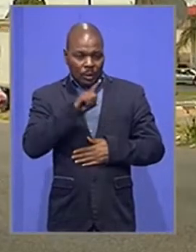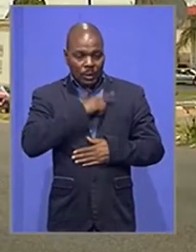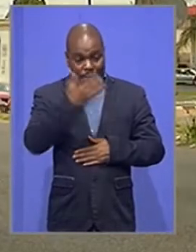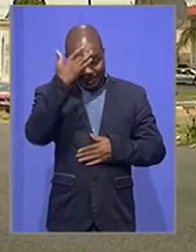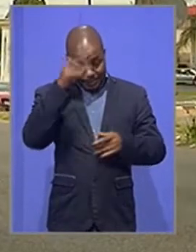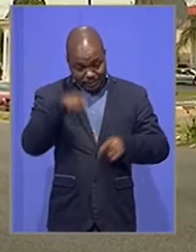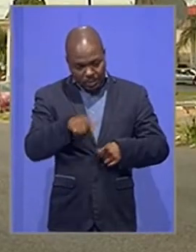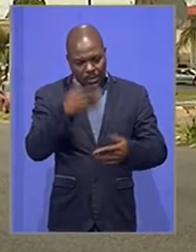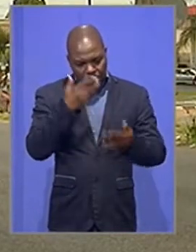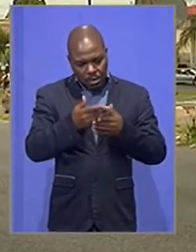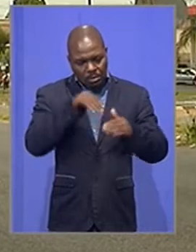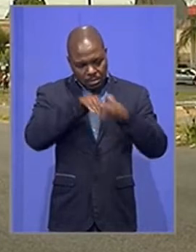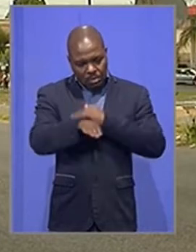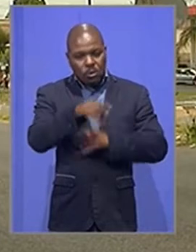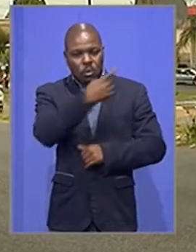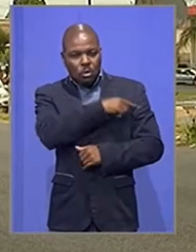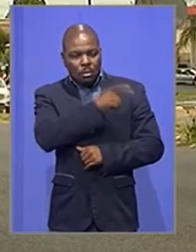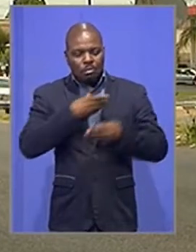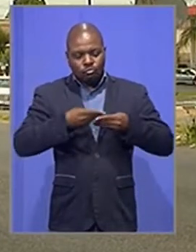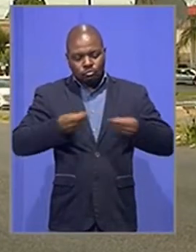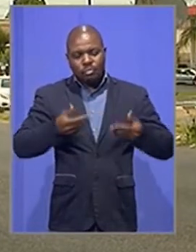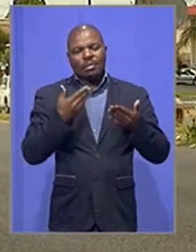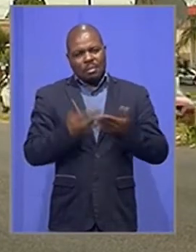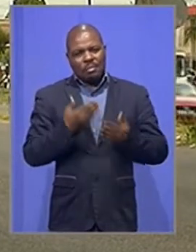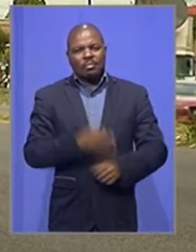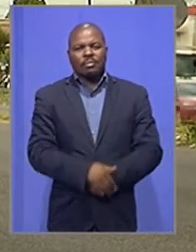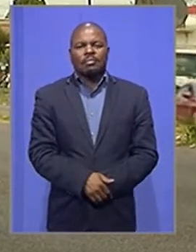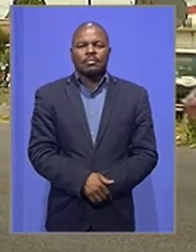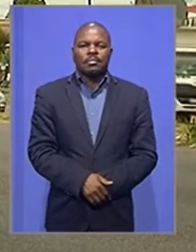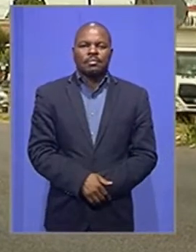alafega. Offense Stimo, SABC News, Pretoria.